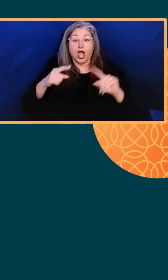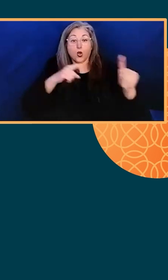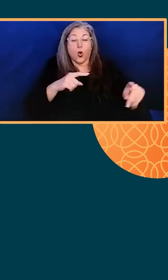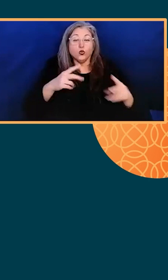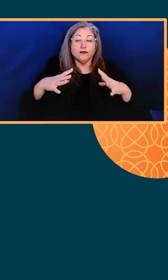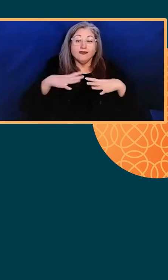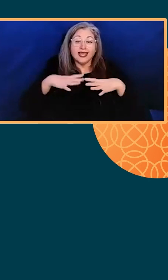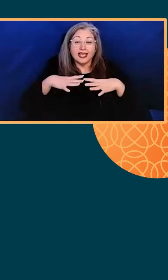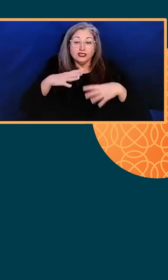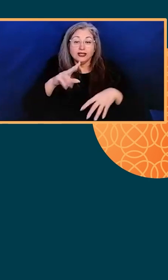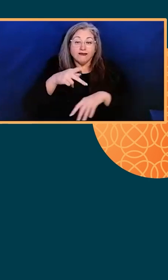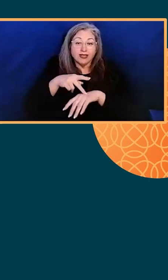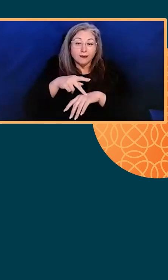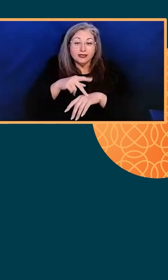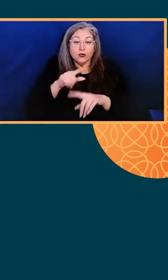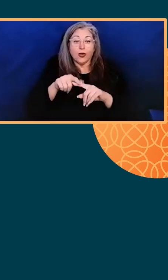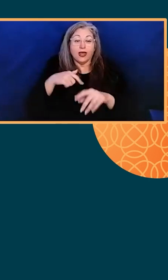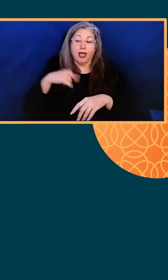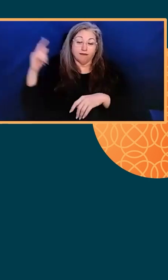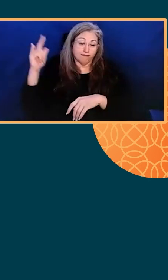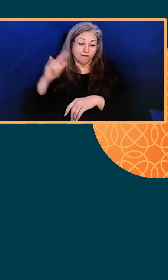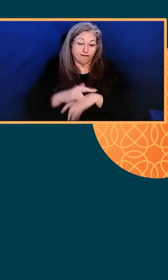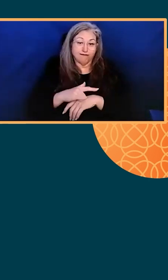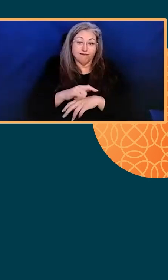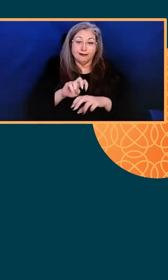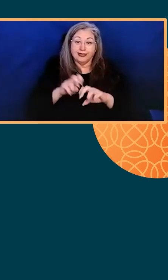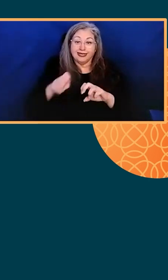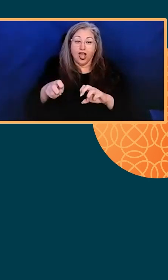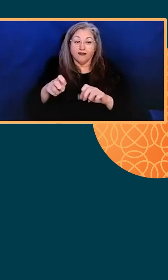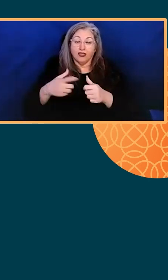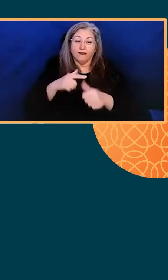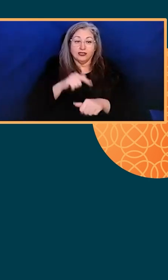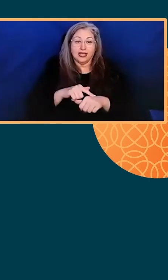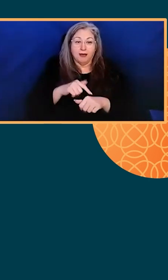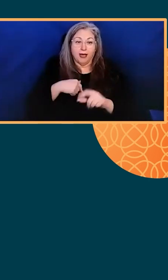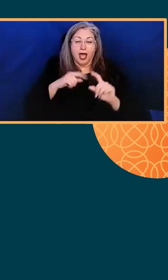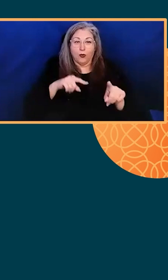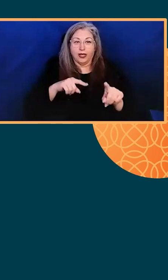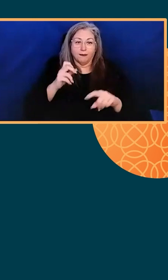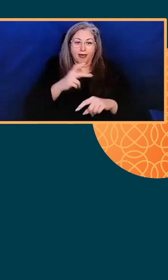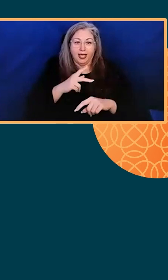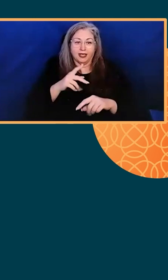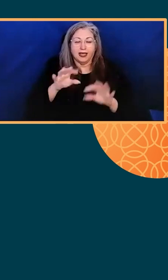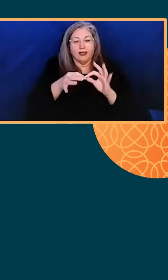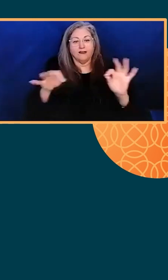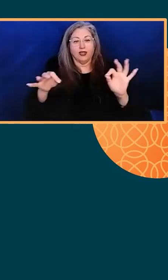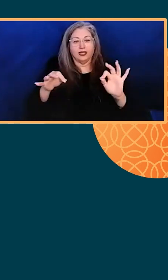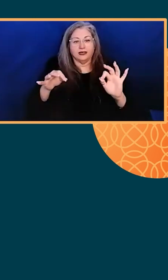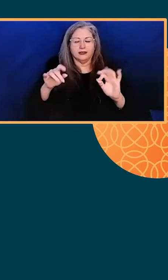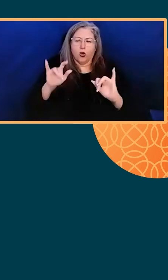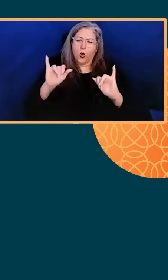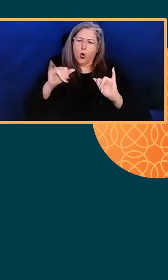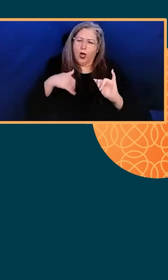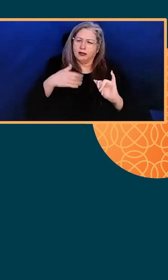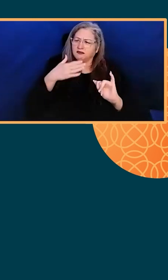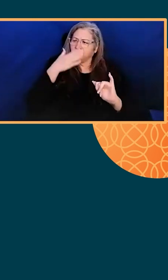vacation there. And as soon as I land off the plane, the first time I landed, when I went back, the phrase was, I